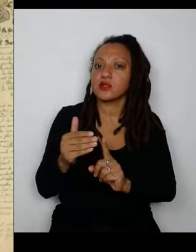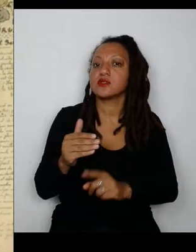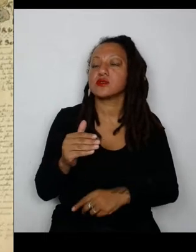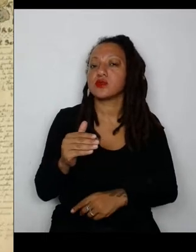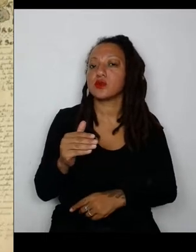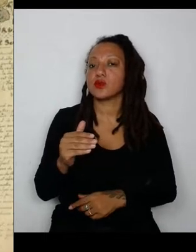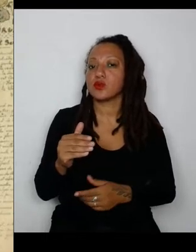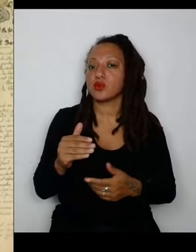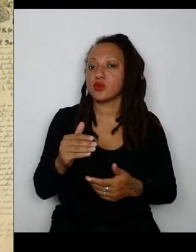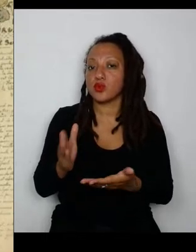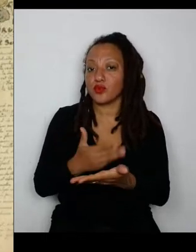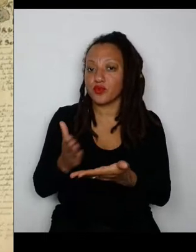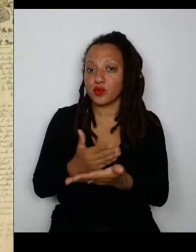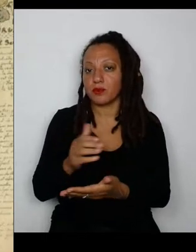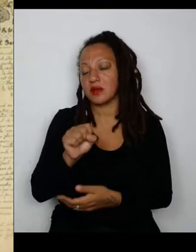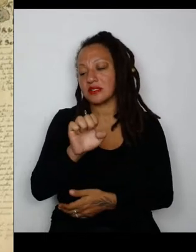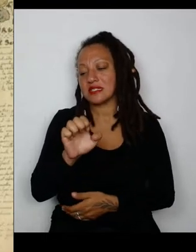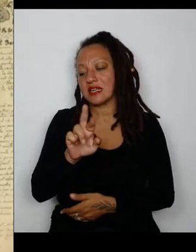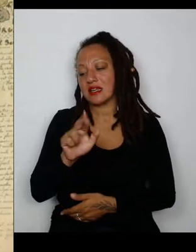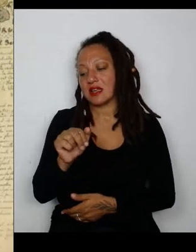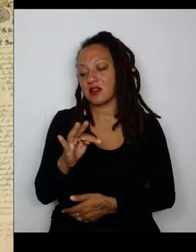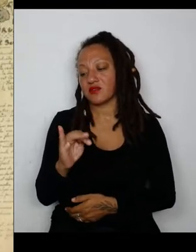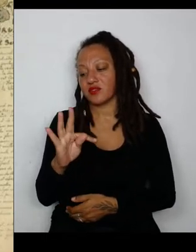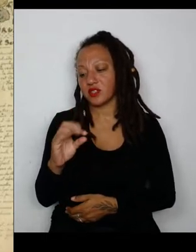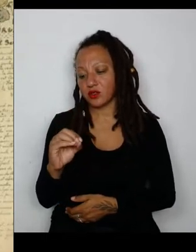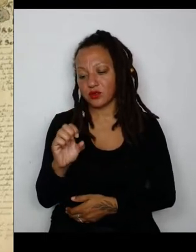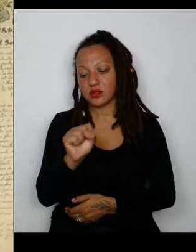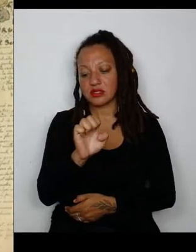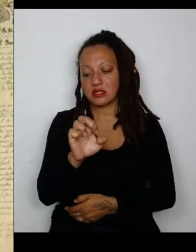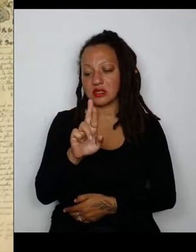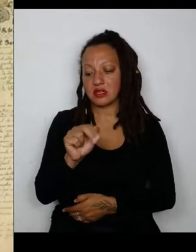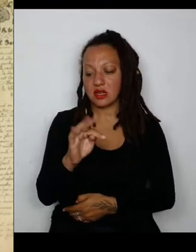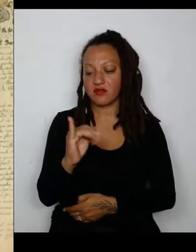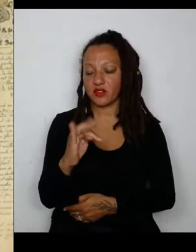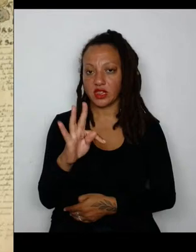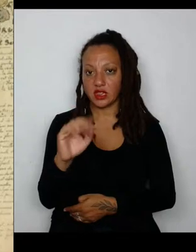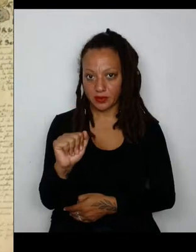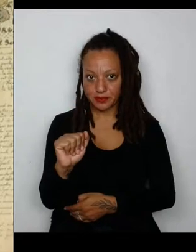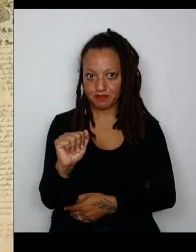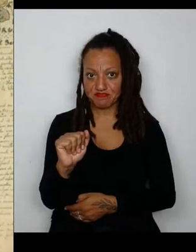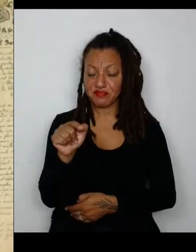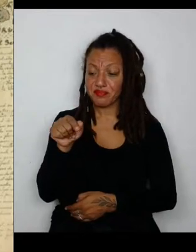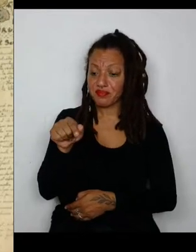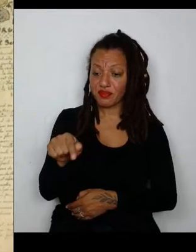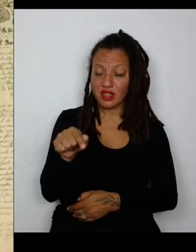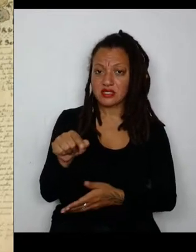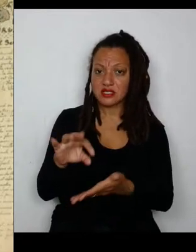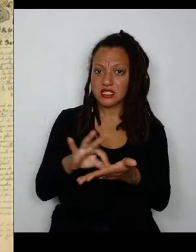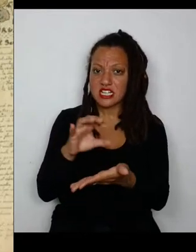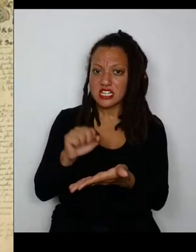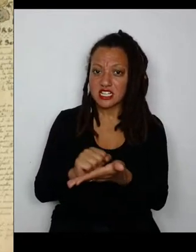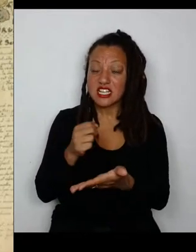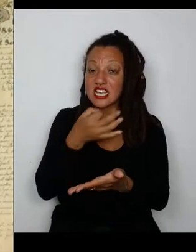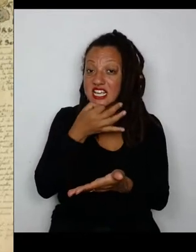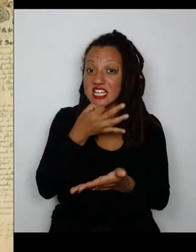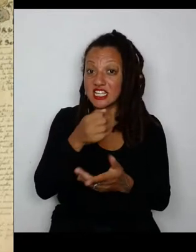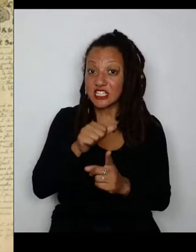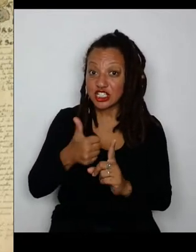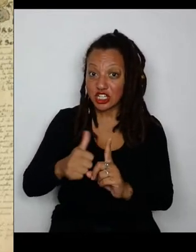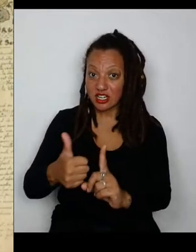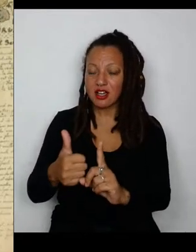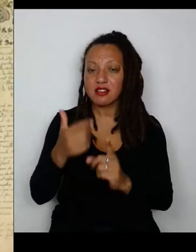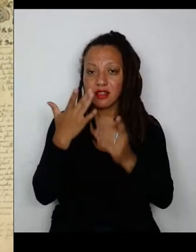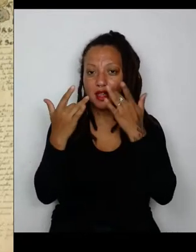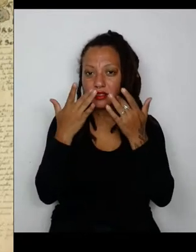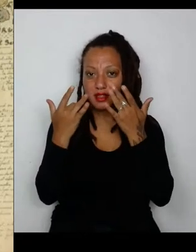on this occasion he signed the theater review not as paritania but as guga cementing the association